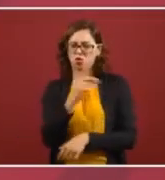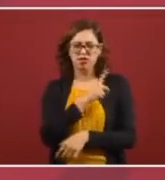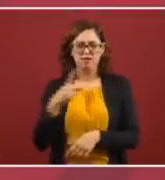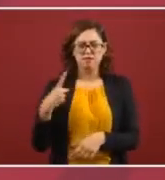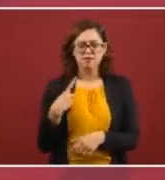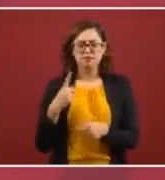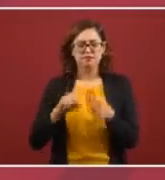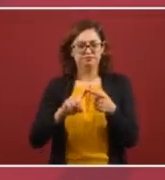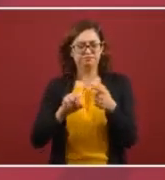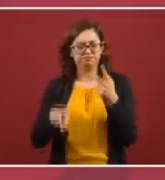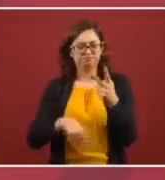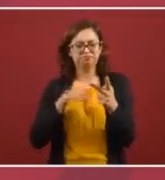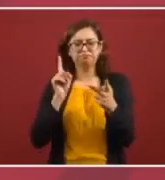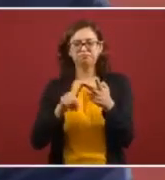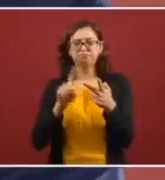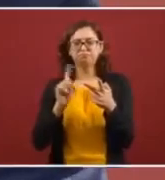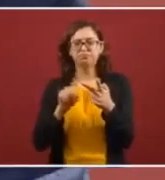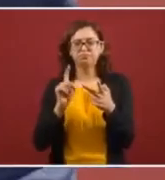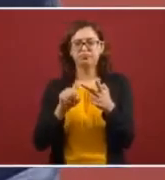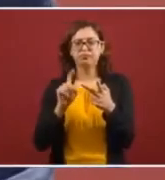Non-violence.